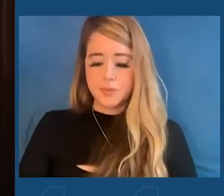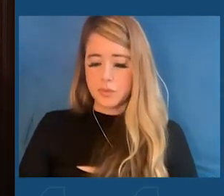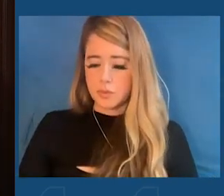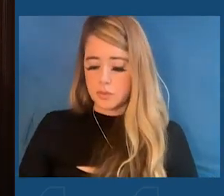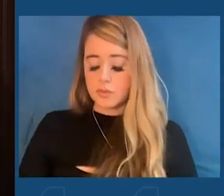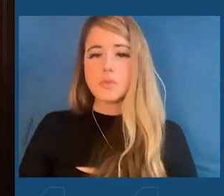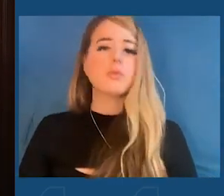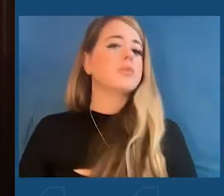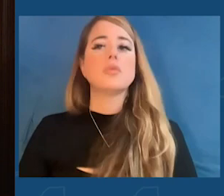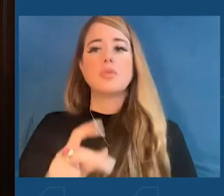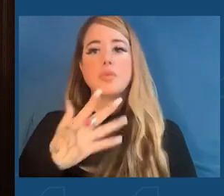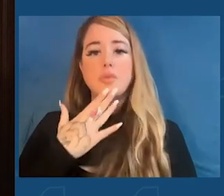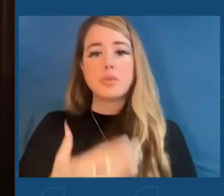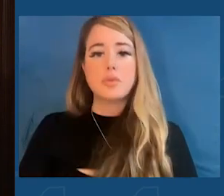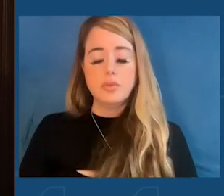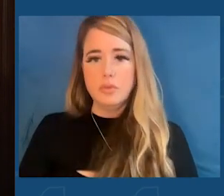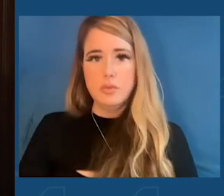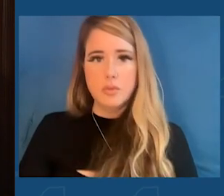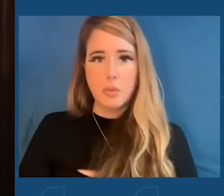Okay, good.